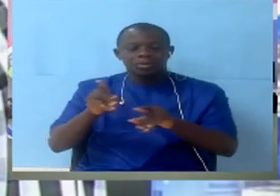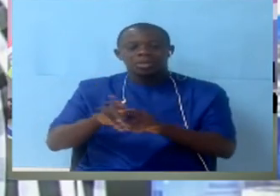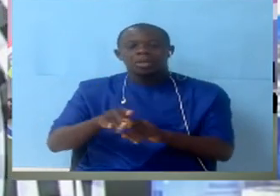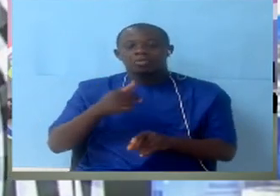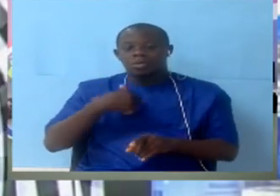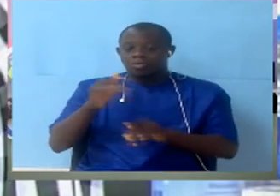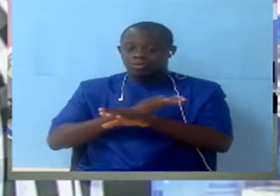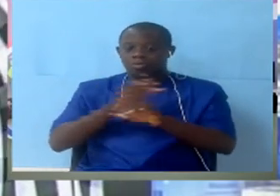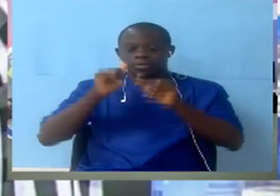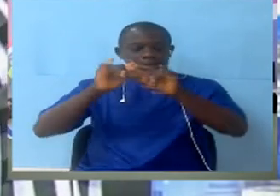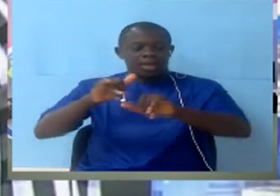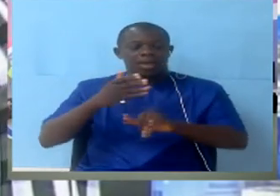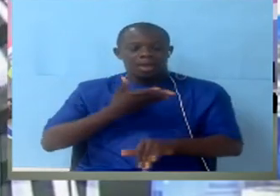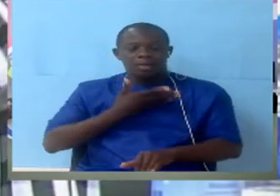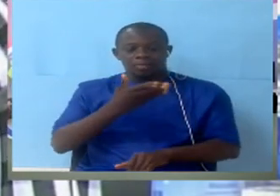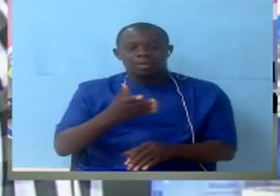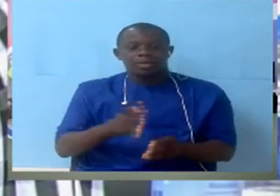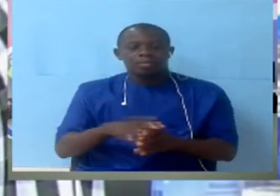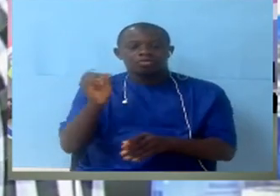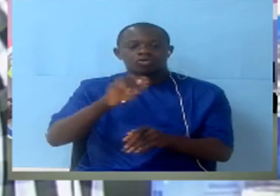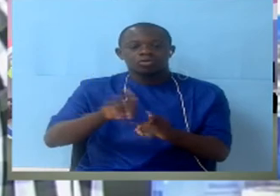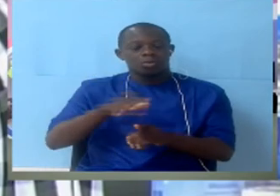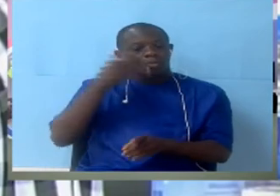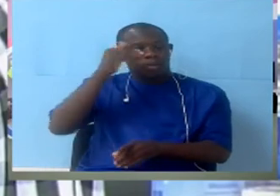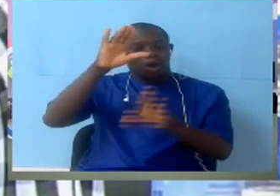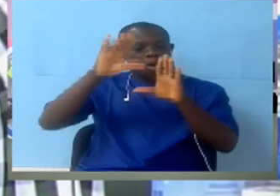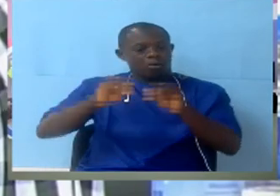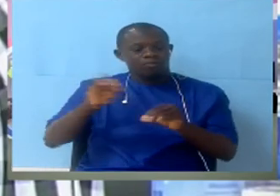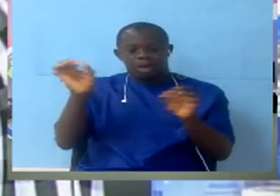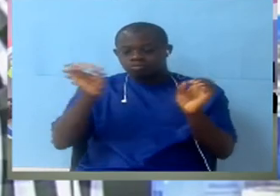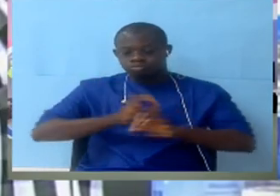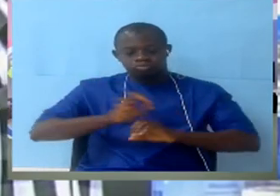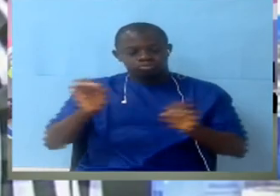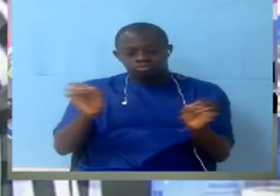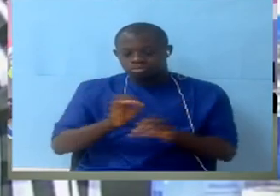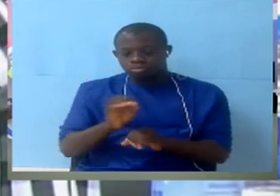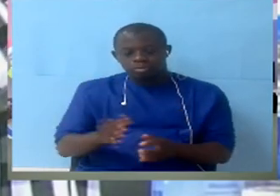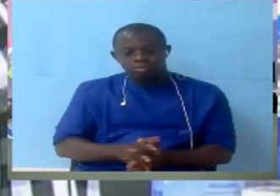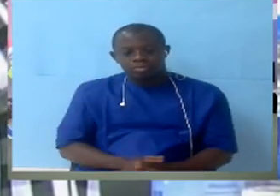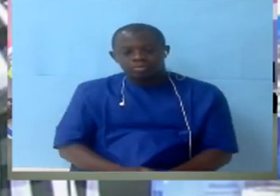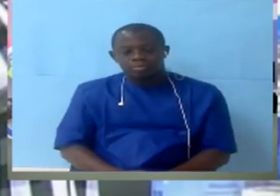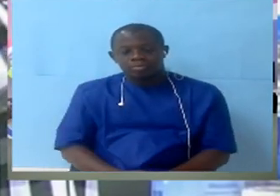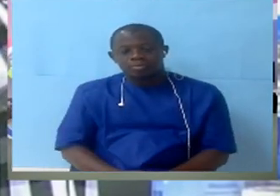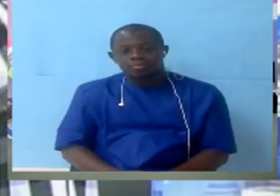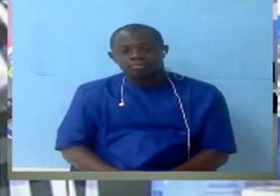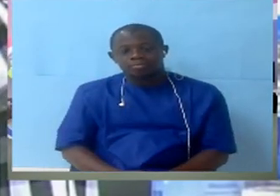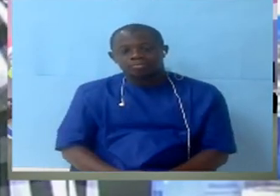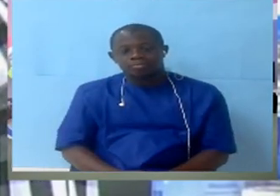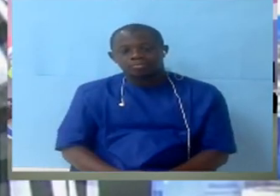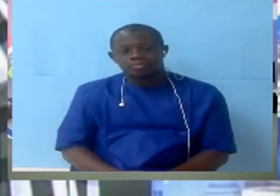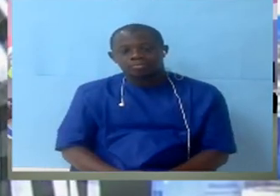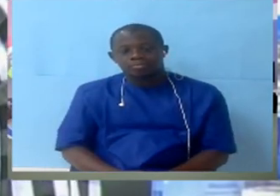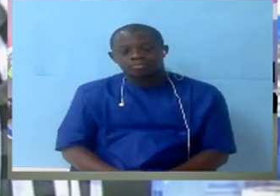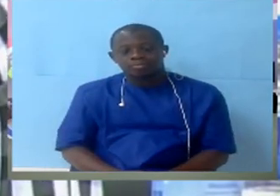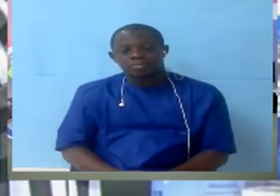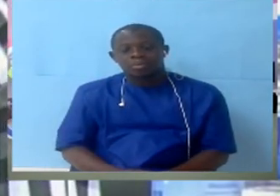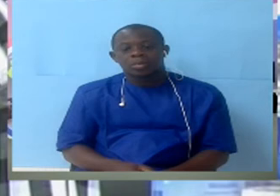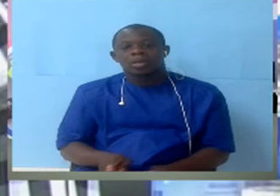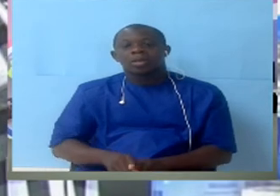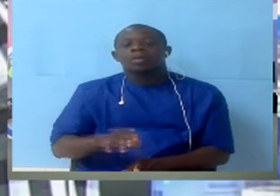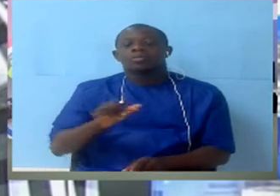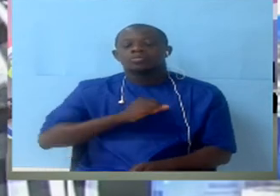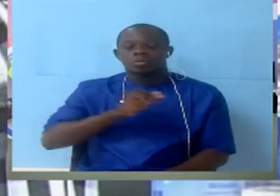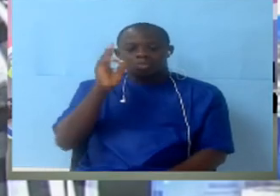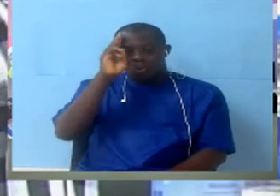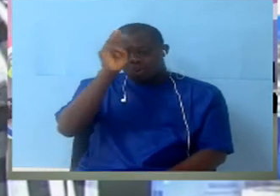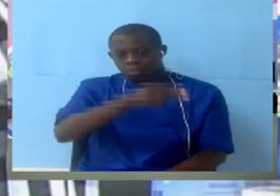But I was there still. Because na telephone ma off. Because I didn't put off my phone. So it was sokono kanyini sokono manje sokono. They went